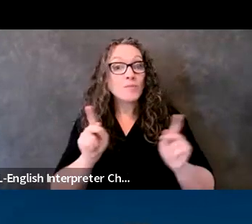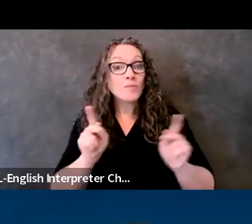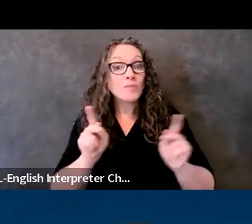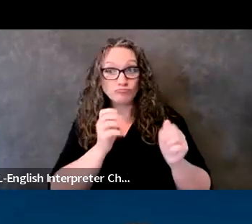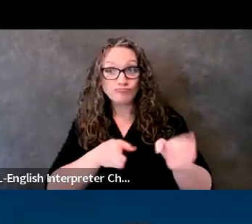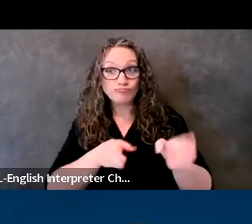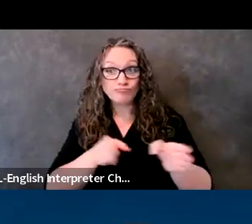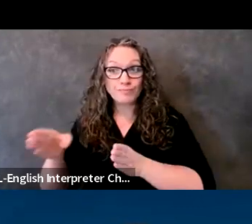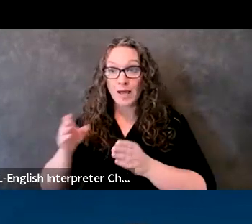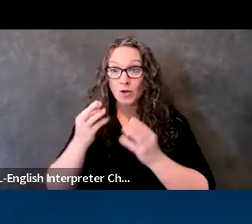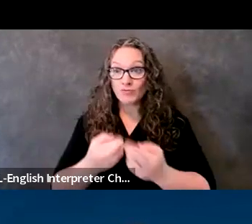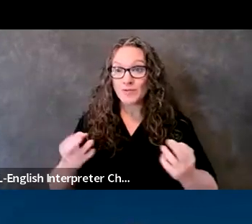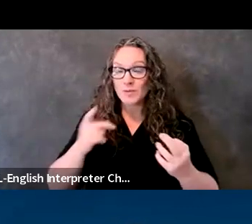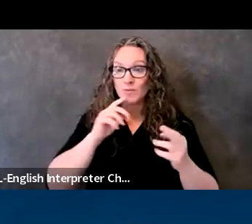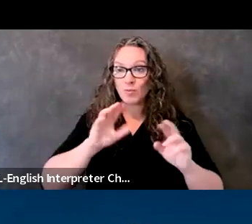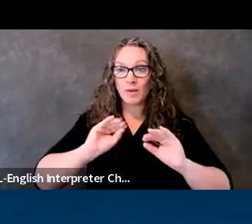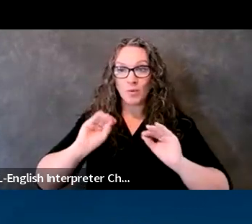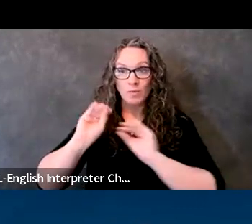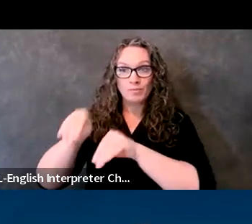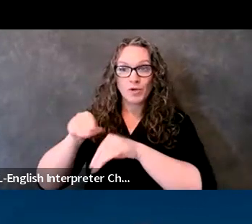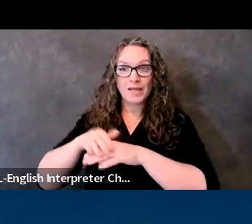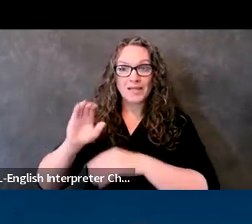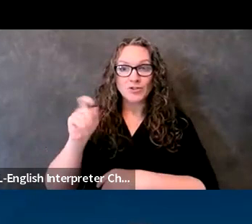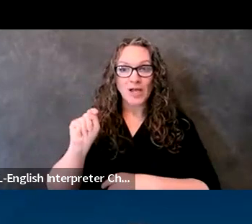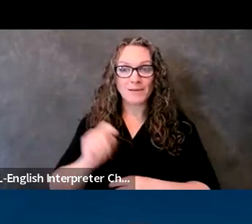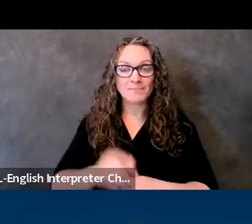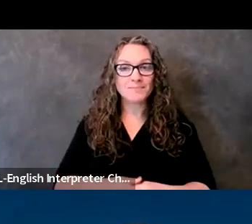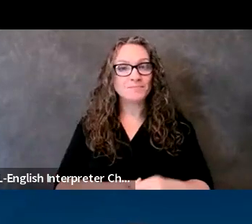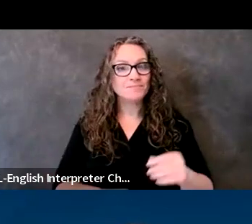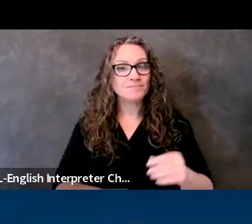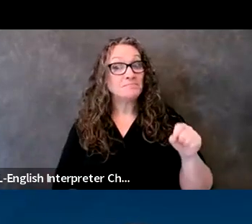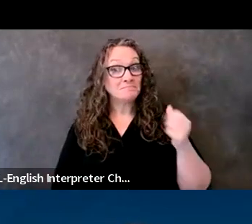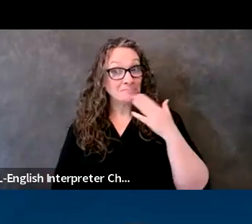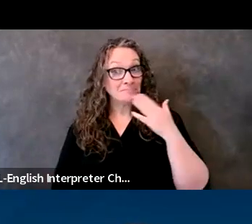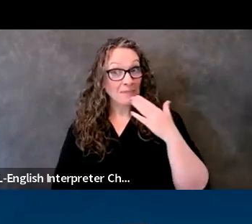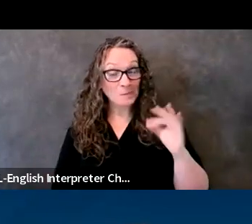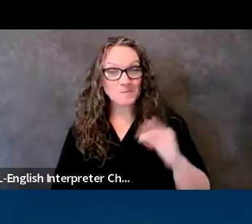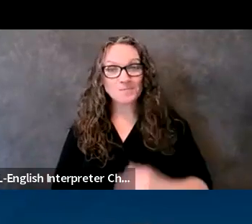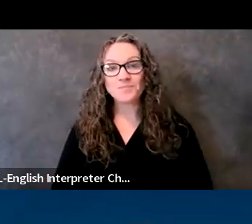could drop them into the chat. Yeah, thank you. Just from my